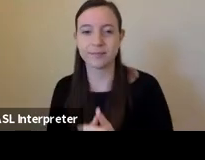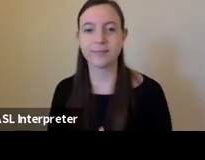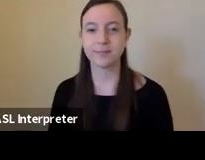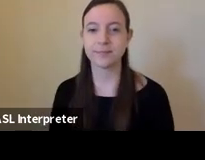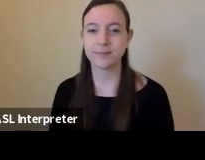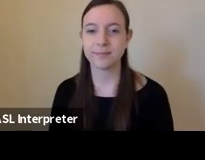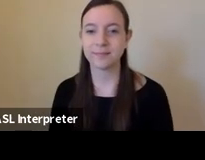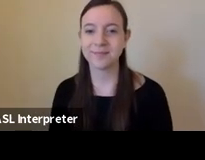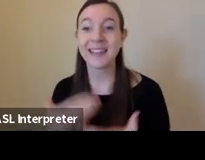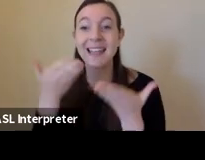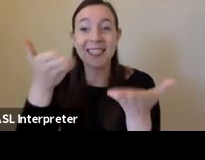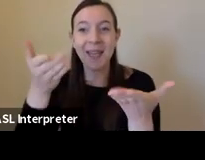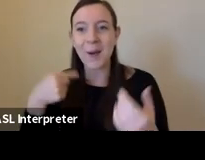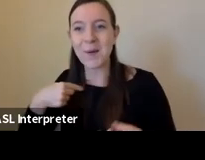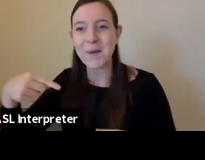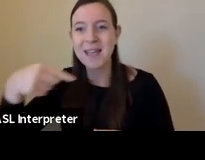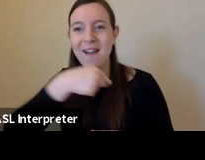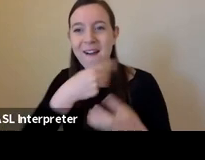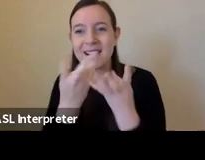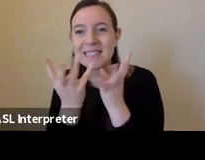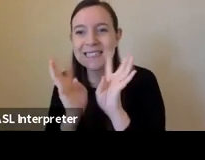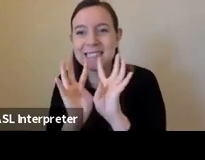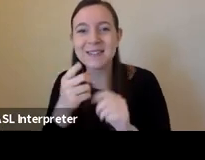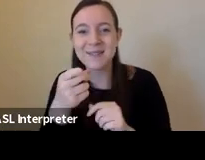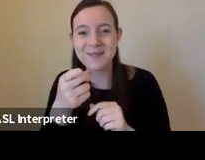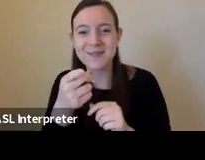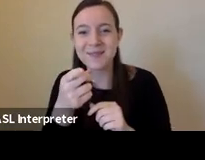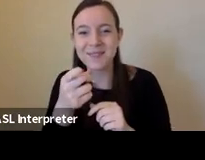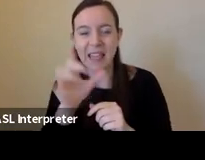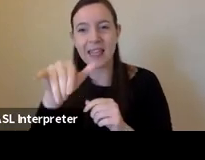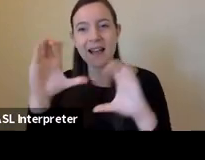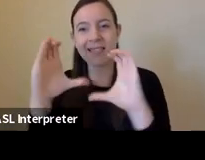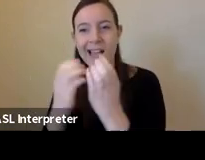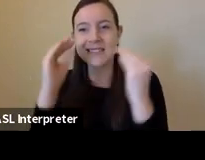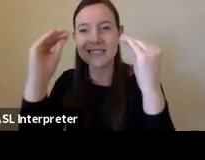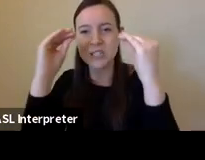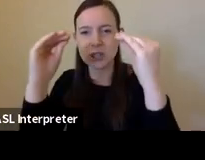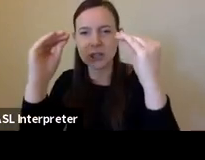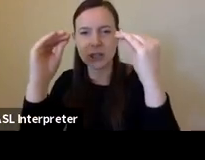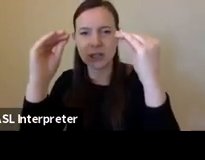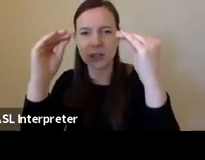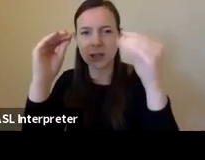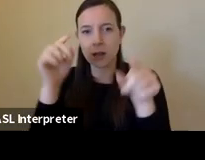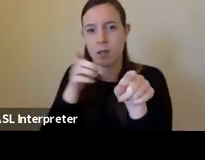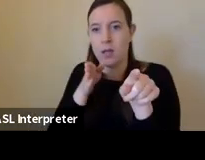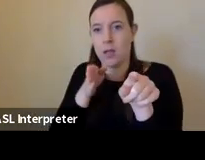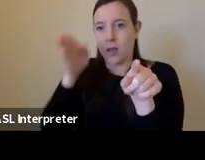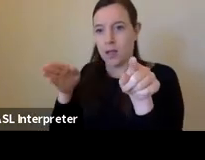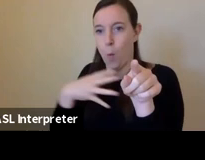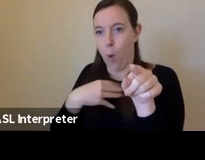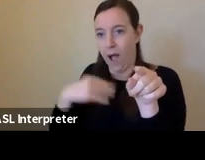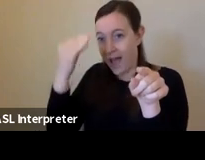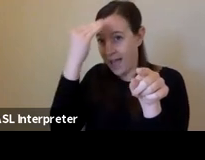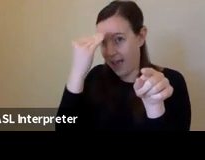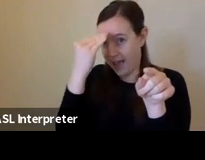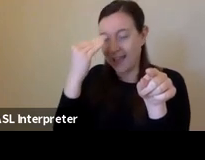And there we are, teaching the class. And that's my cousin Maria next to me also, who is also helping me a lot